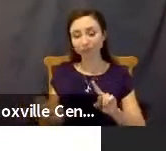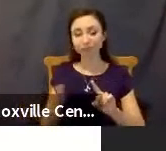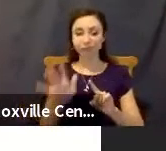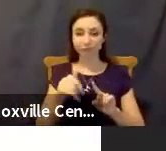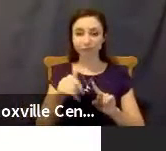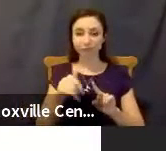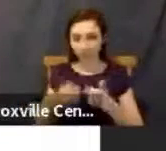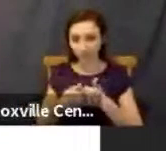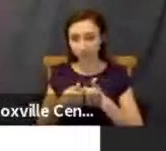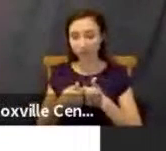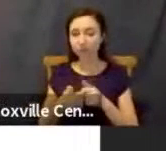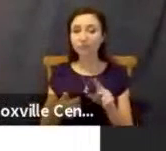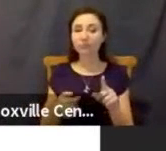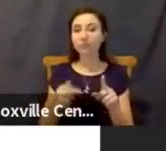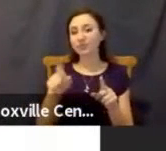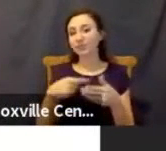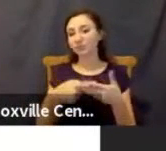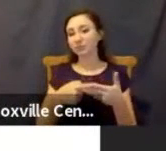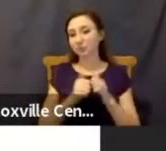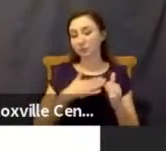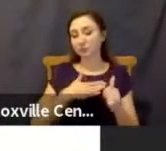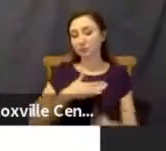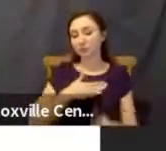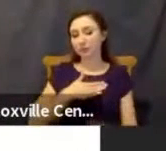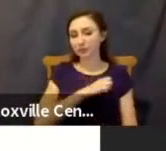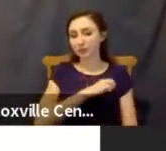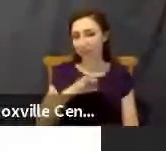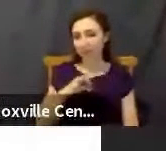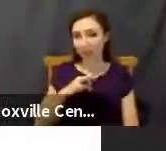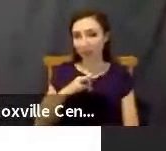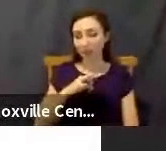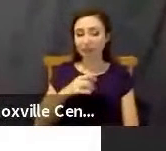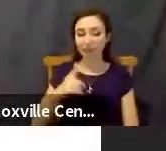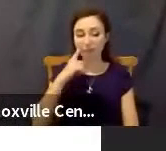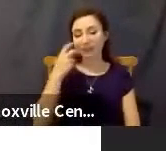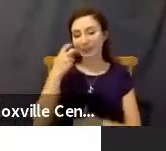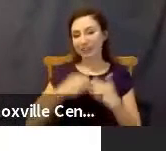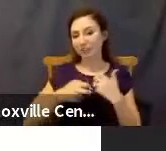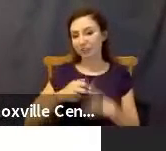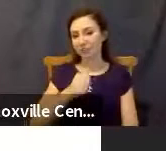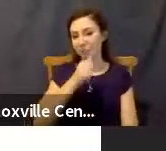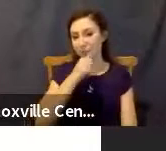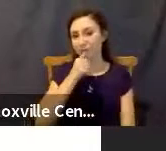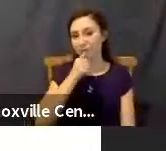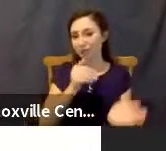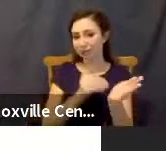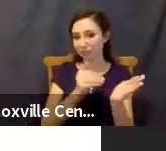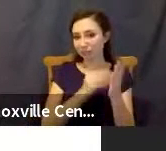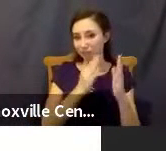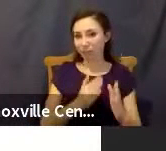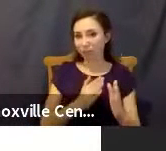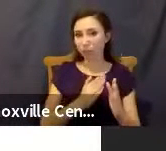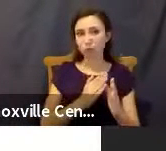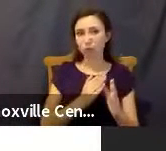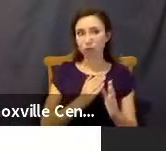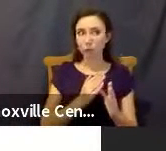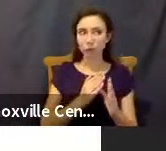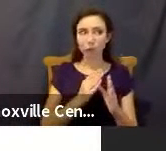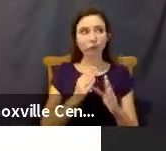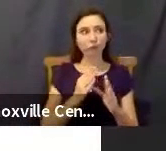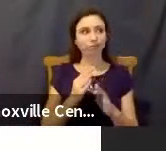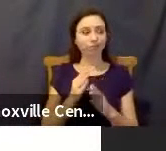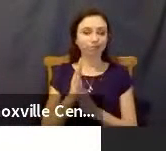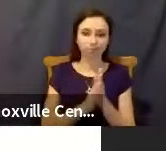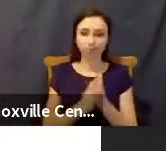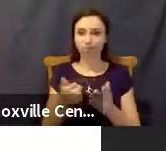certainly would want to talk that over with my staff, because I think it would be hard to get private docs to step into that arena. I think